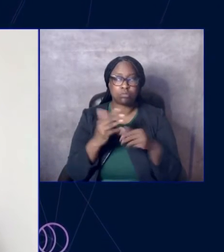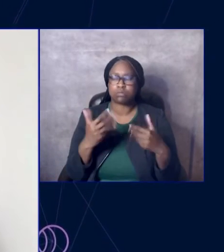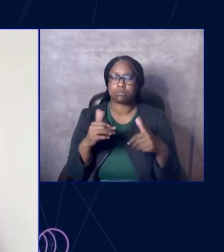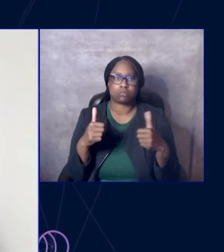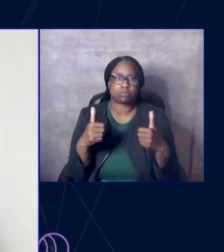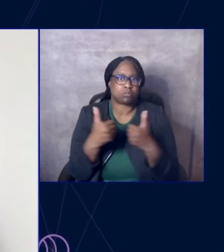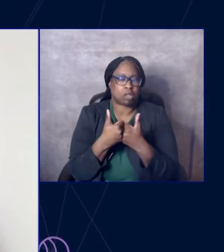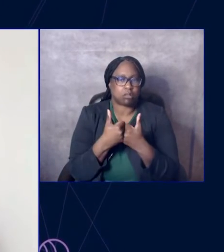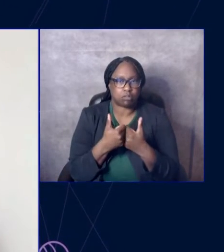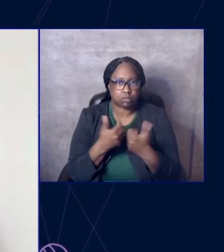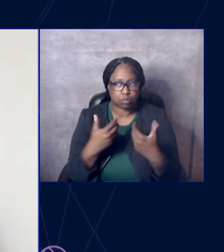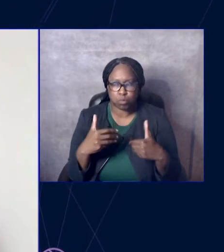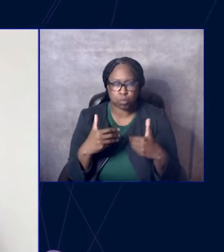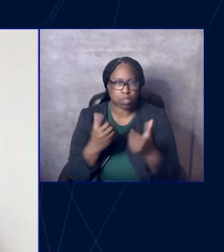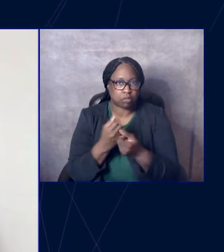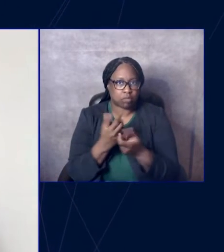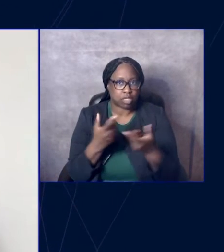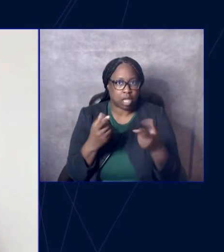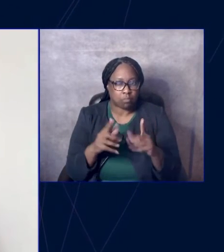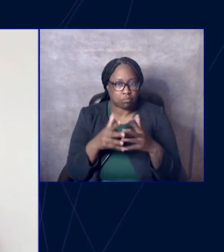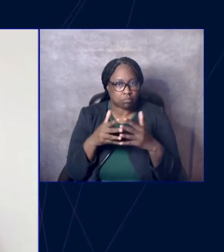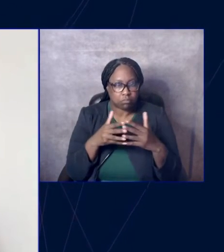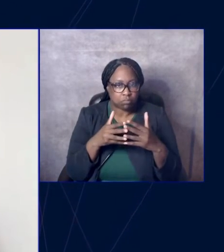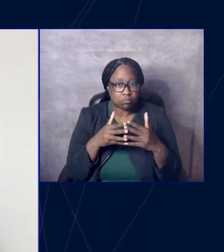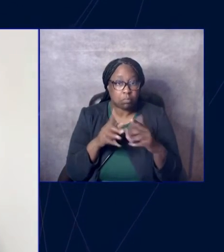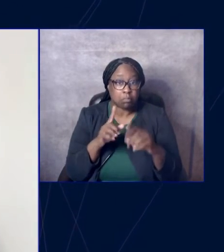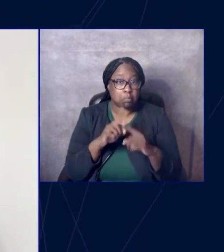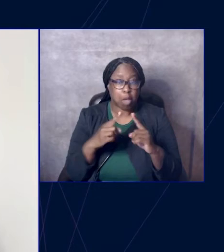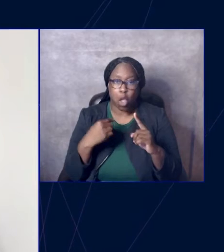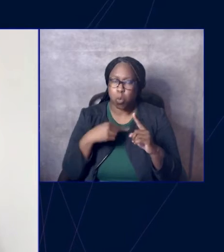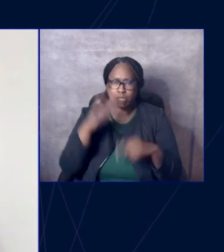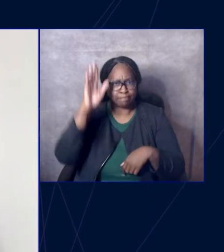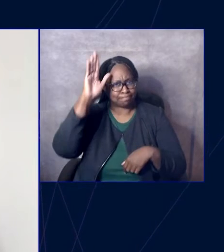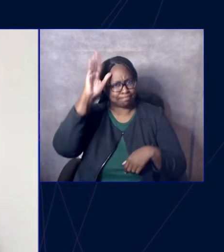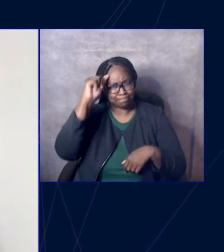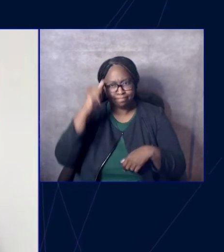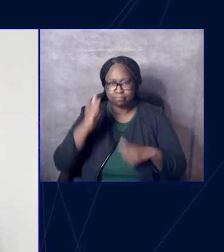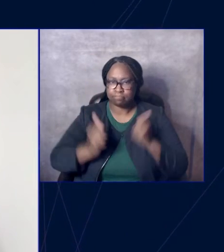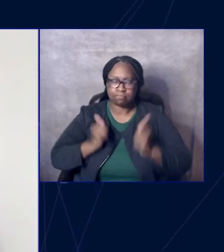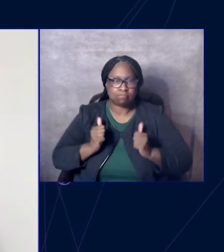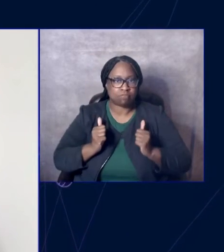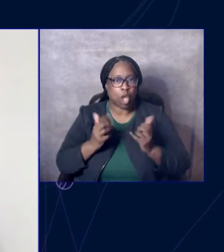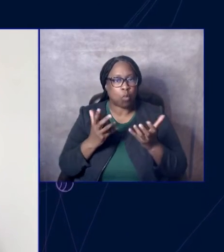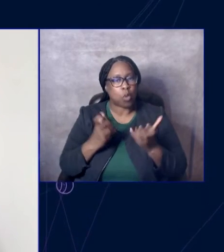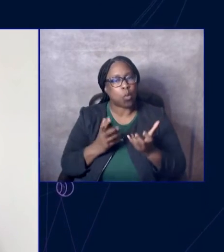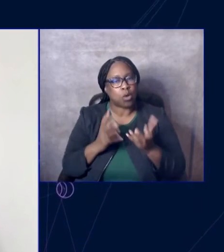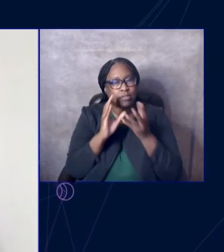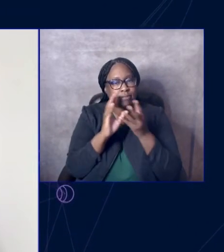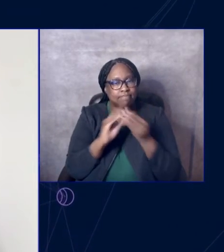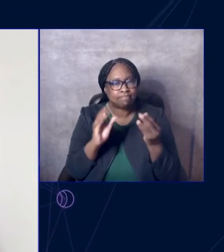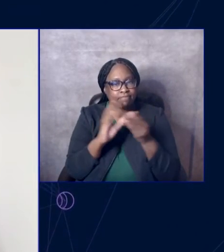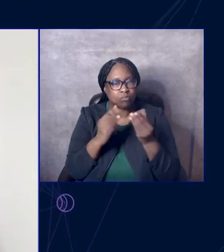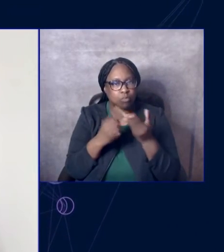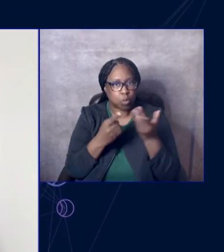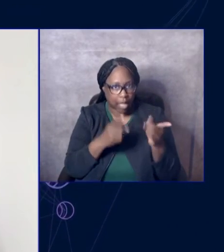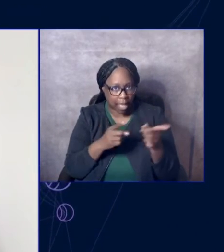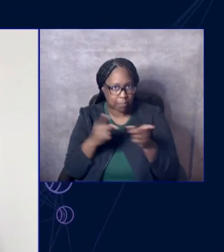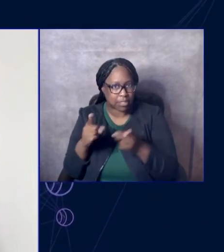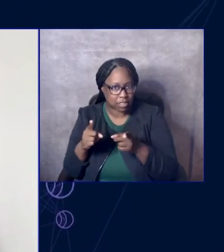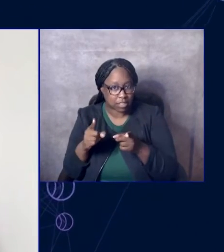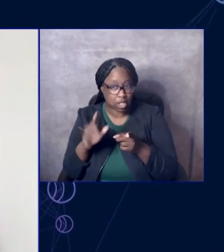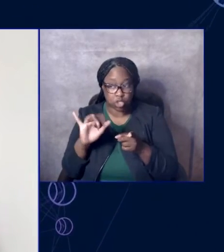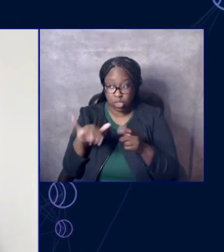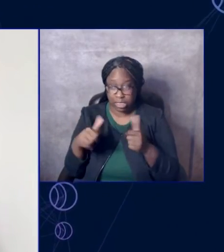time. But we really leaned into it. We wanted to talk about what was happening. And I think that's how we were able to overcome that